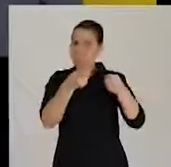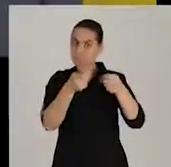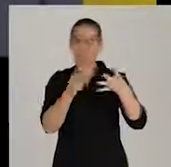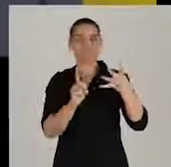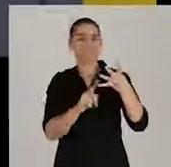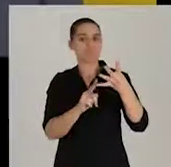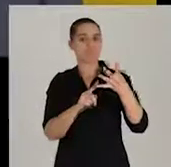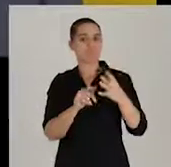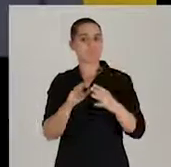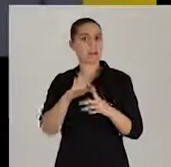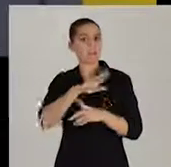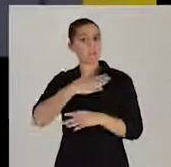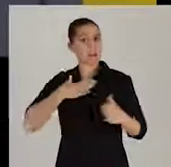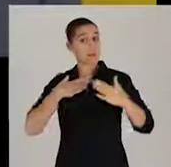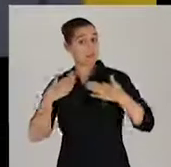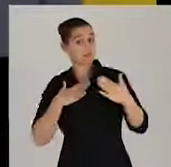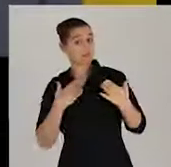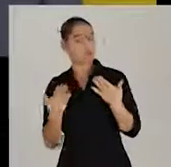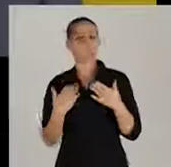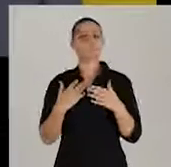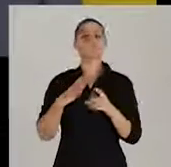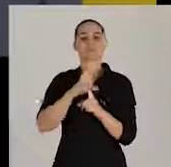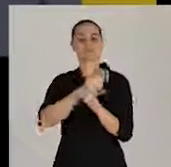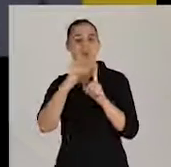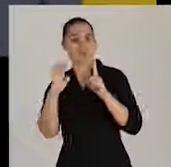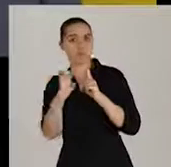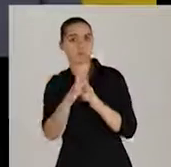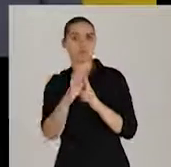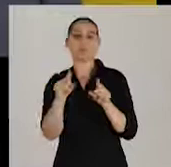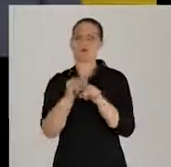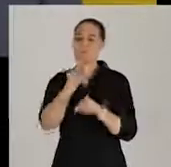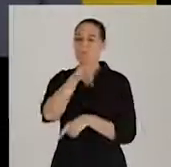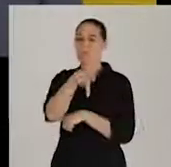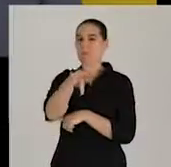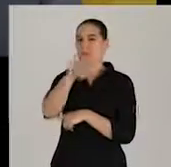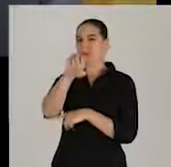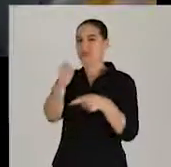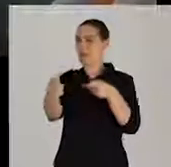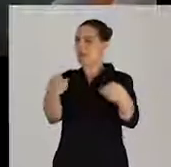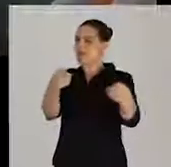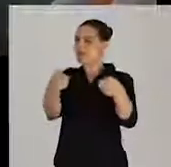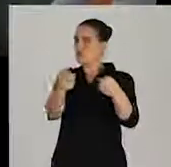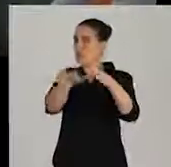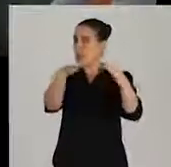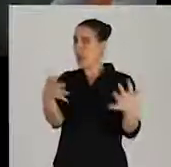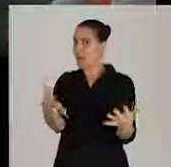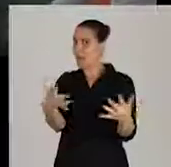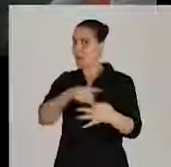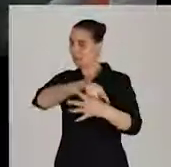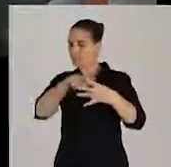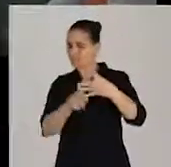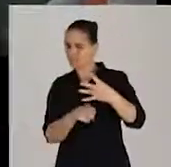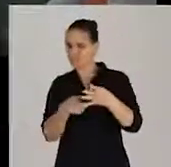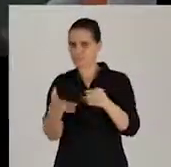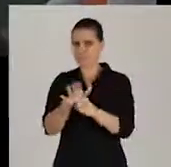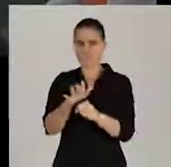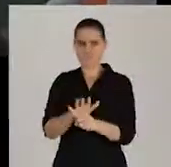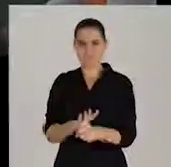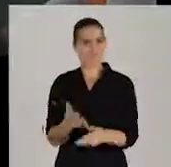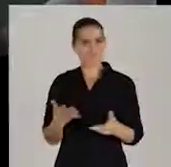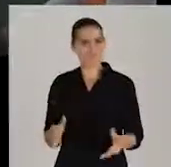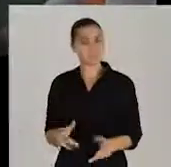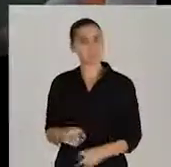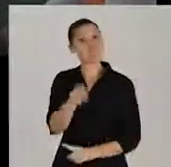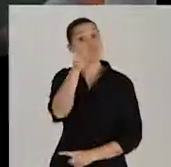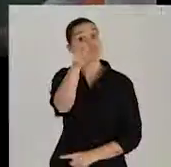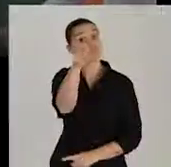environmental, and personal protective equipment measures that can be used to control TB. You personally are very